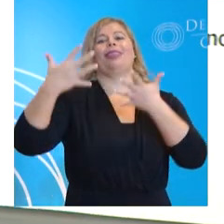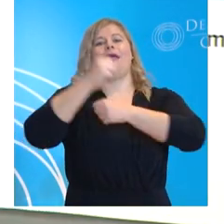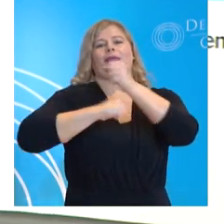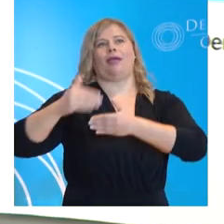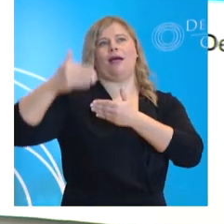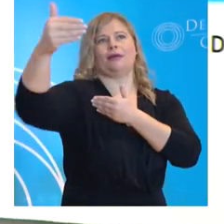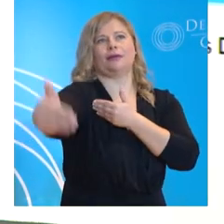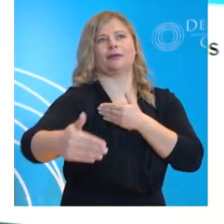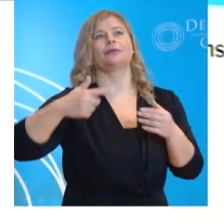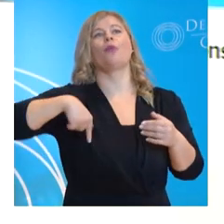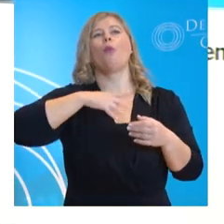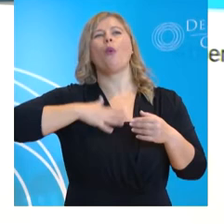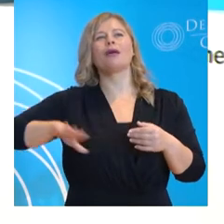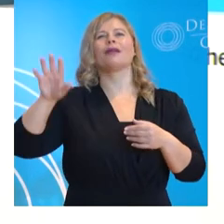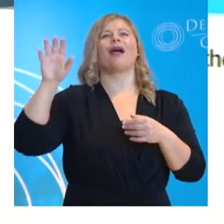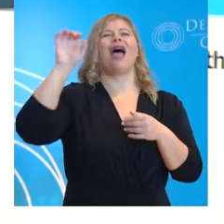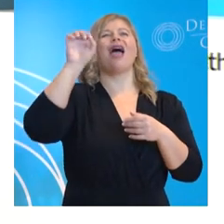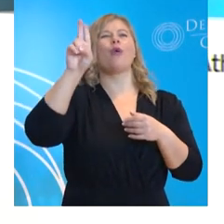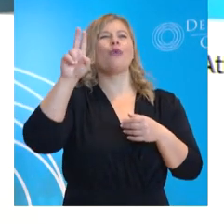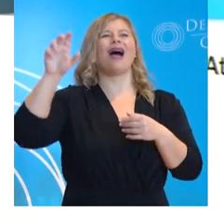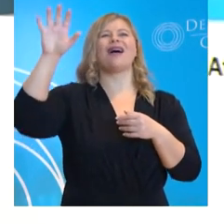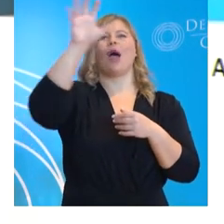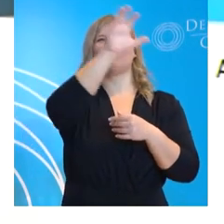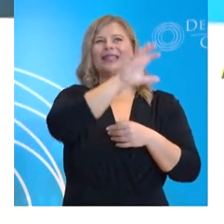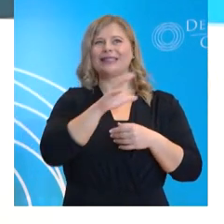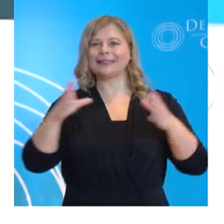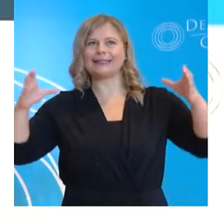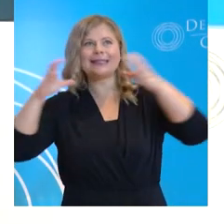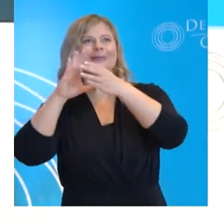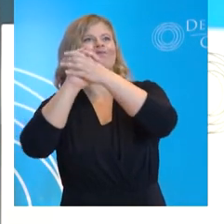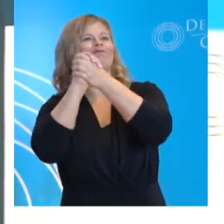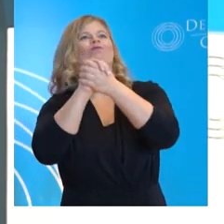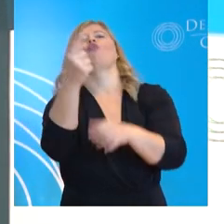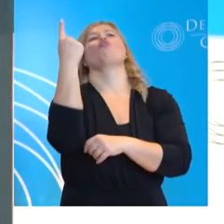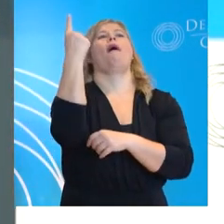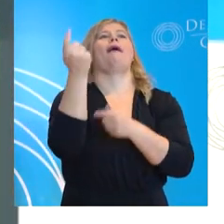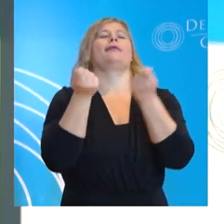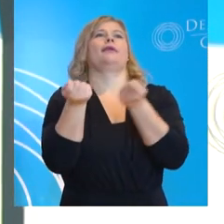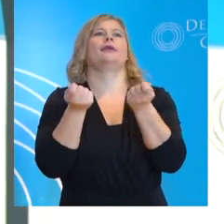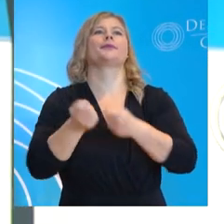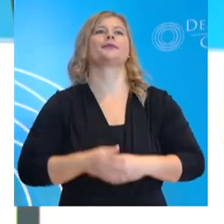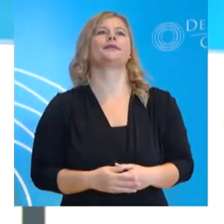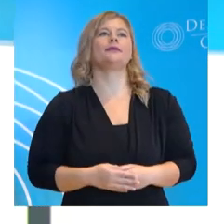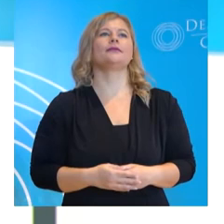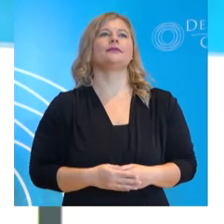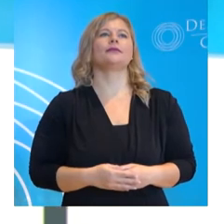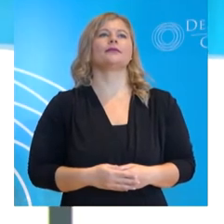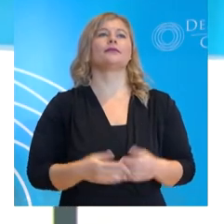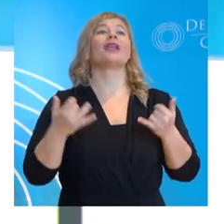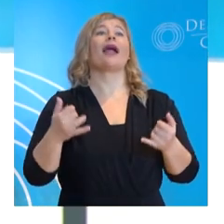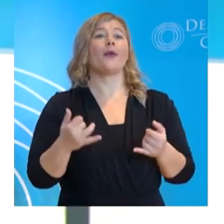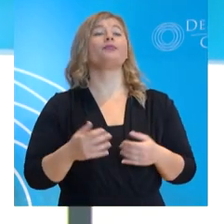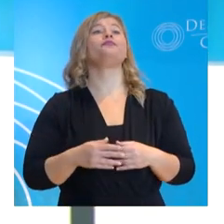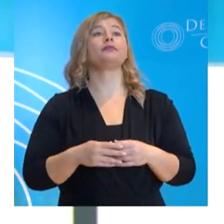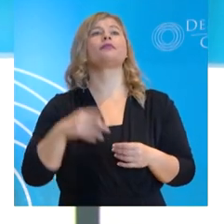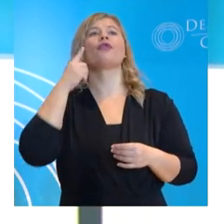Eurozone average. But on the question of the future of fiscal policy